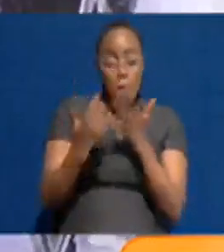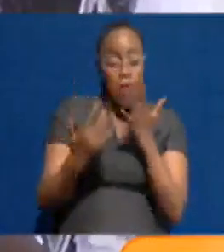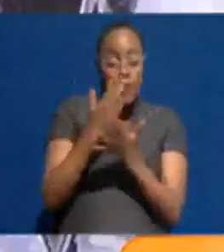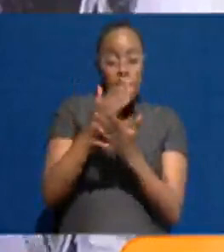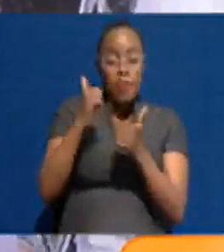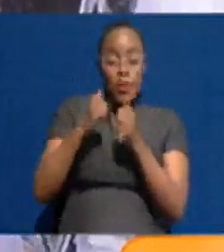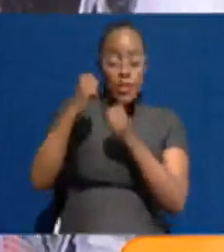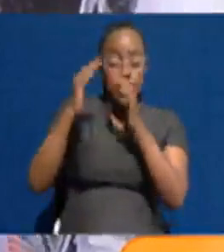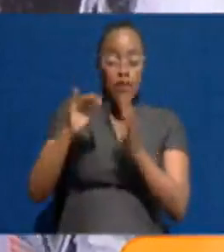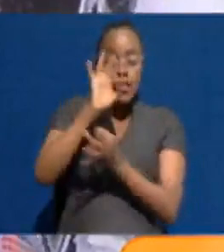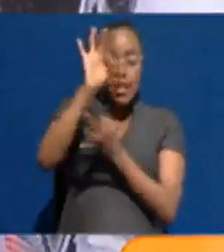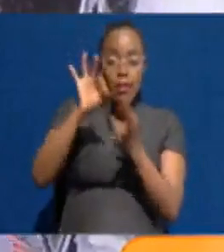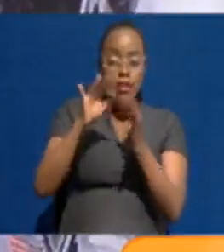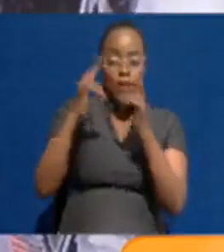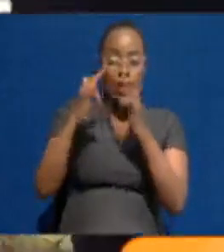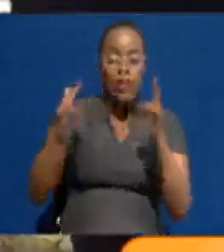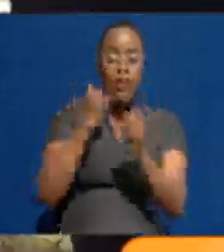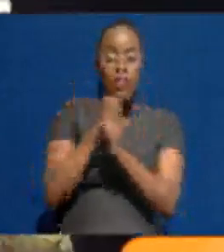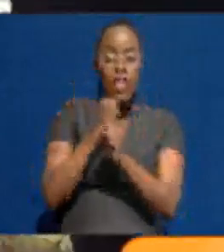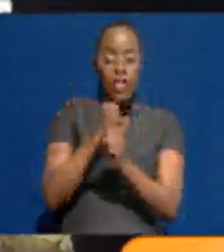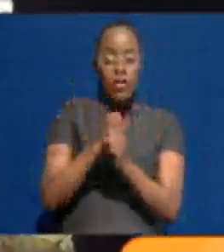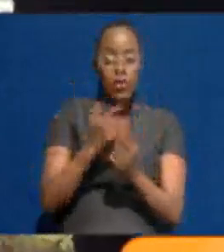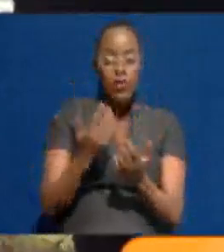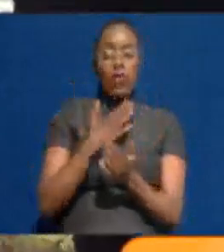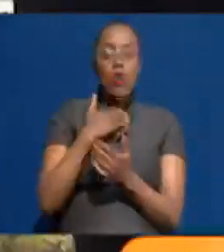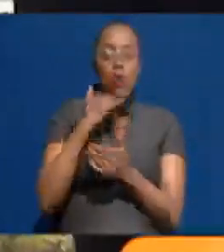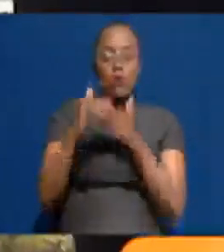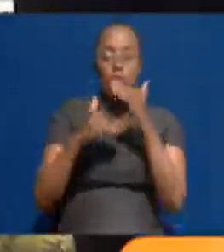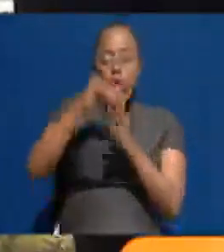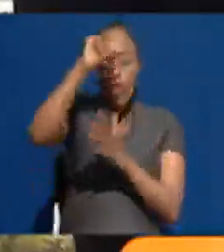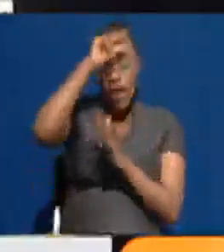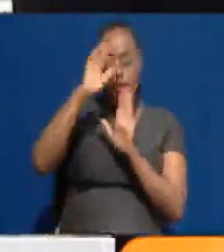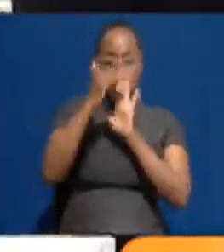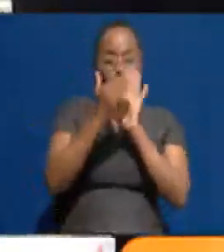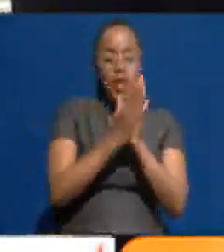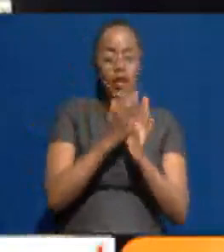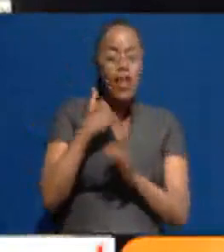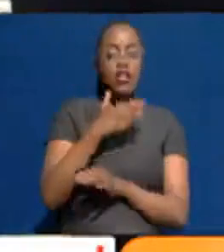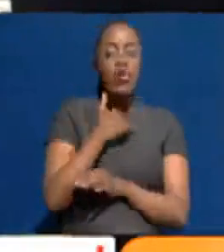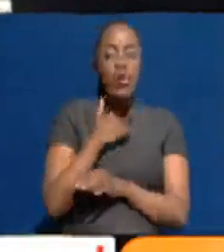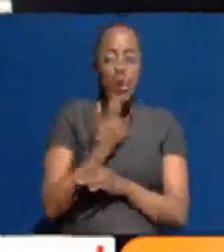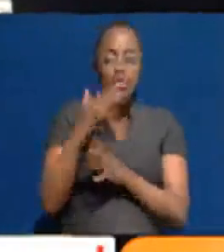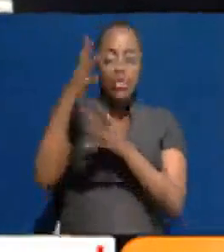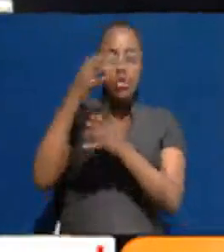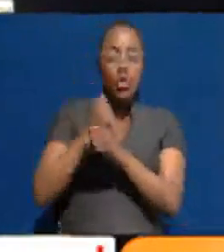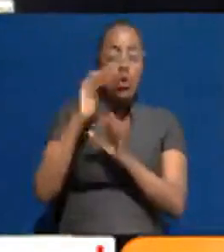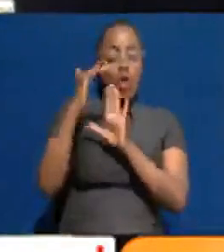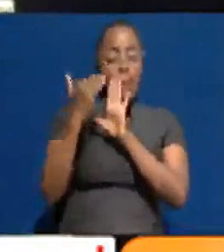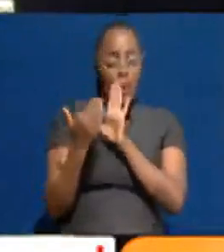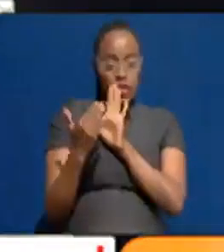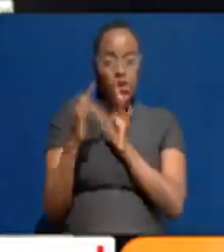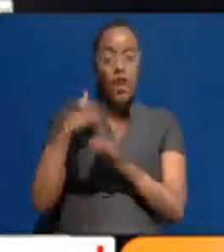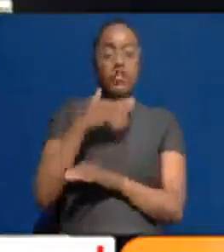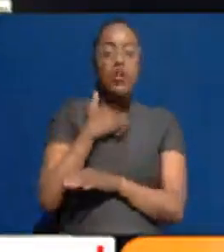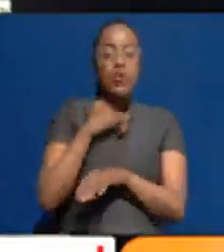that athletes of a particular camp are used to doing. We want an all government approach, and we want an all stakeholder approach. We